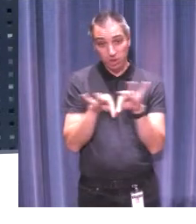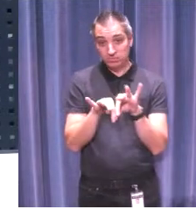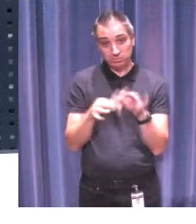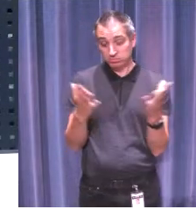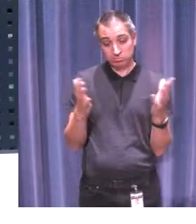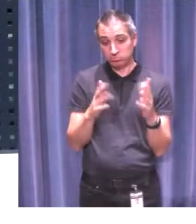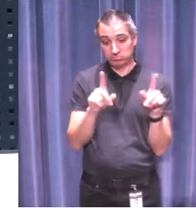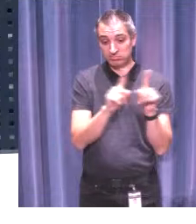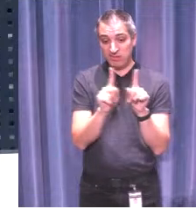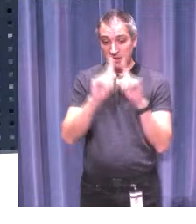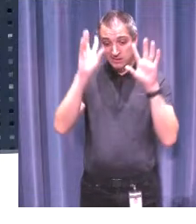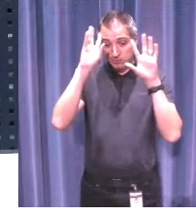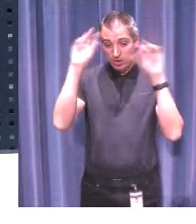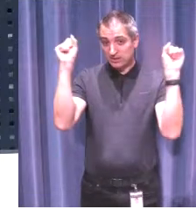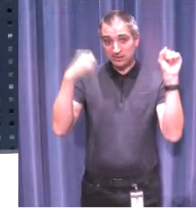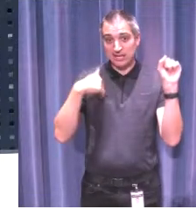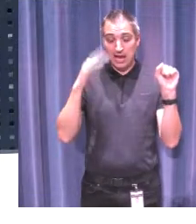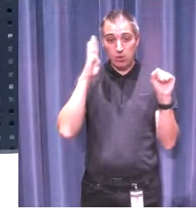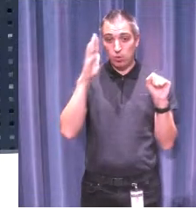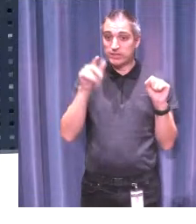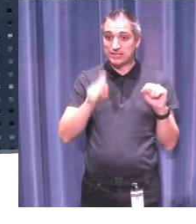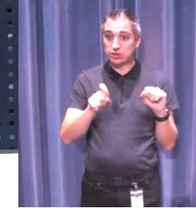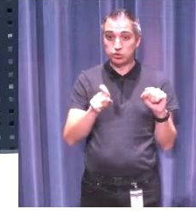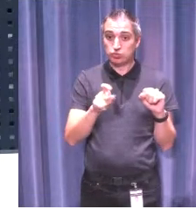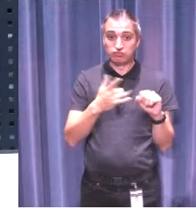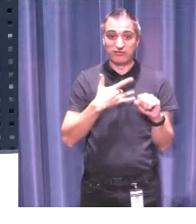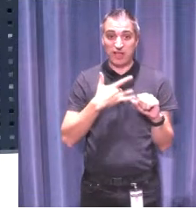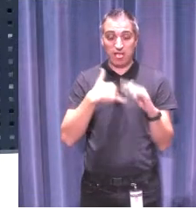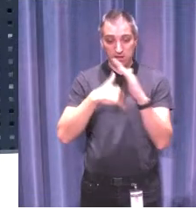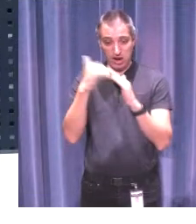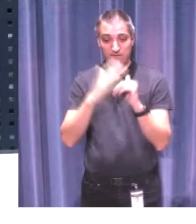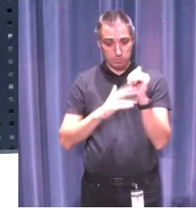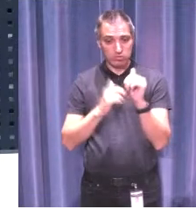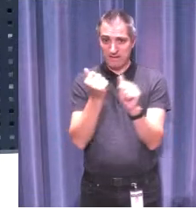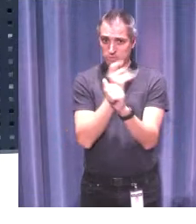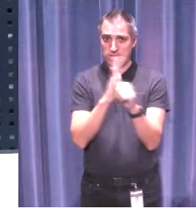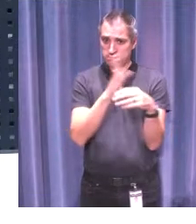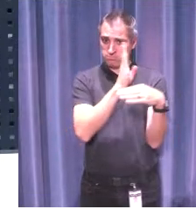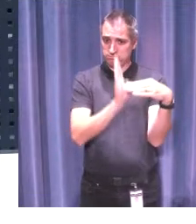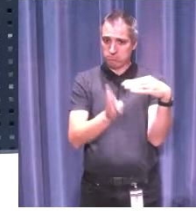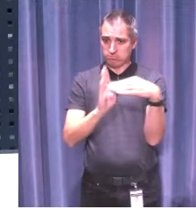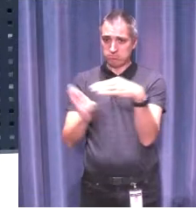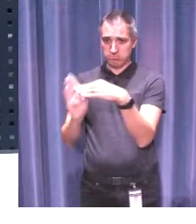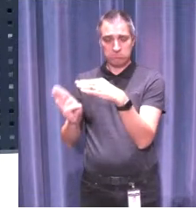as president, I would just need to feel comfortable that all that was happening.